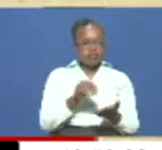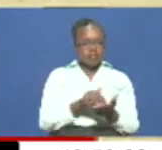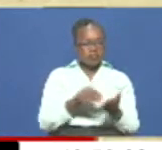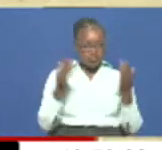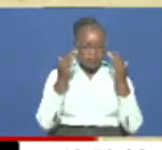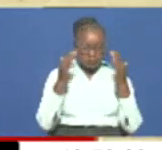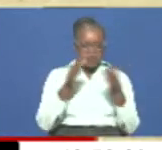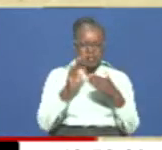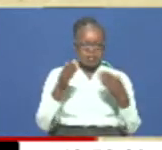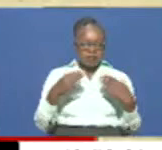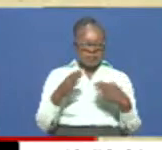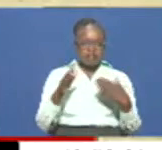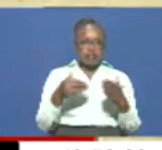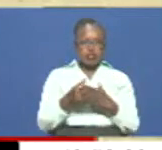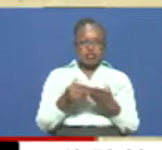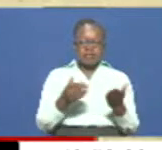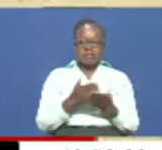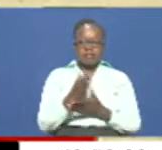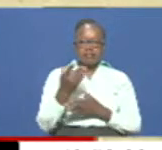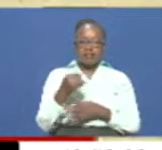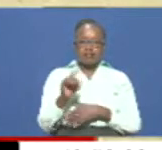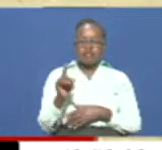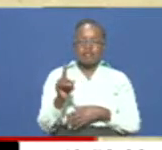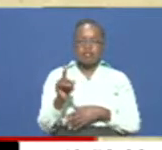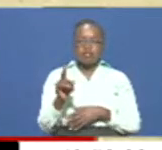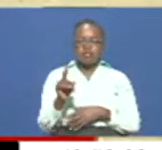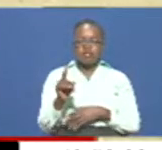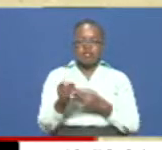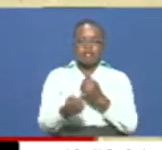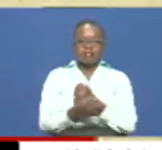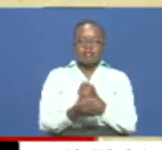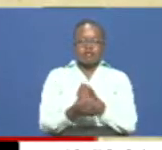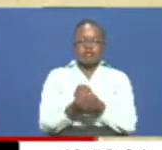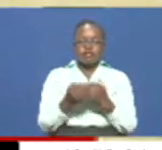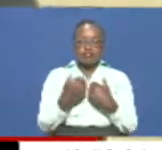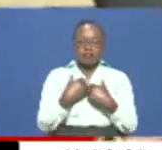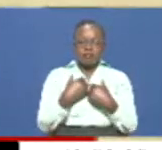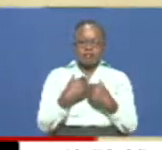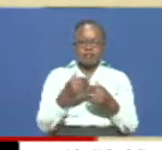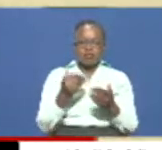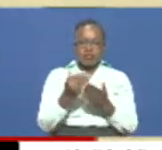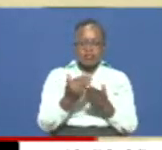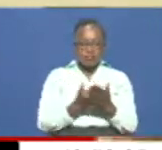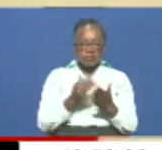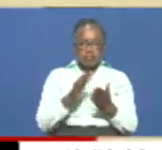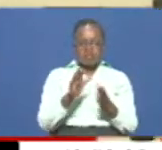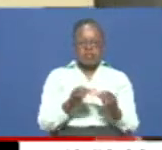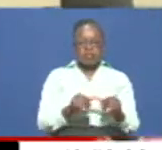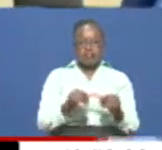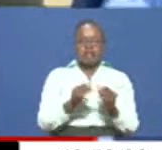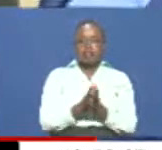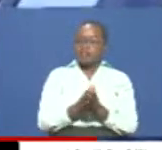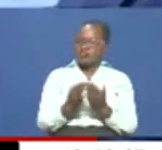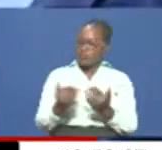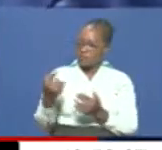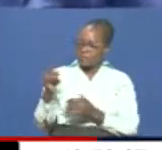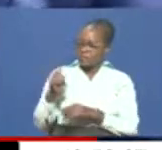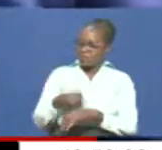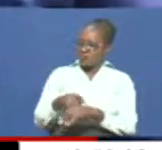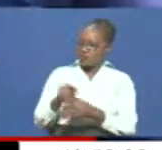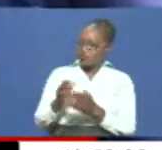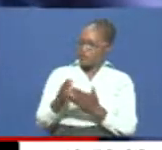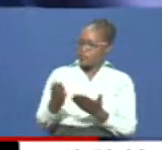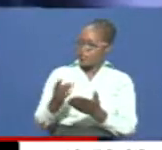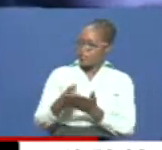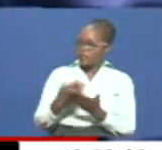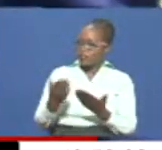everybody and to ensure they get correct advice so that they can continue their program. Would you say it has come at the right time, or it's something that we should